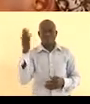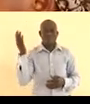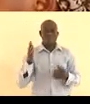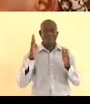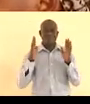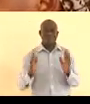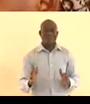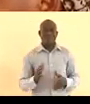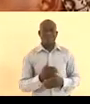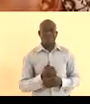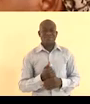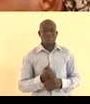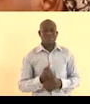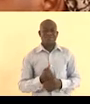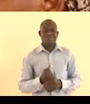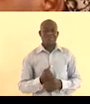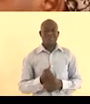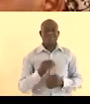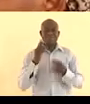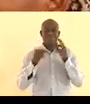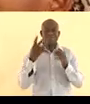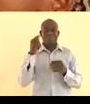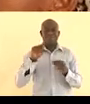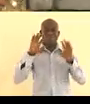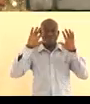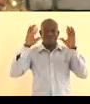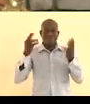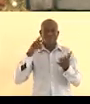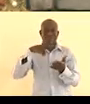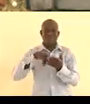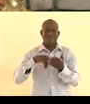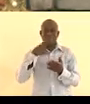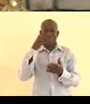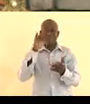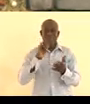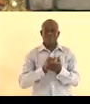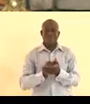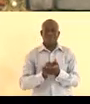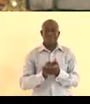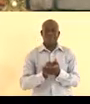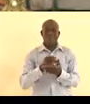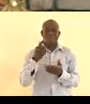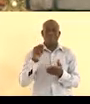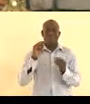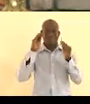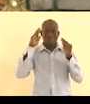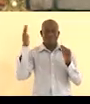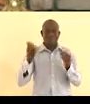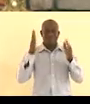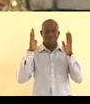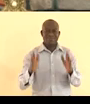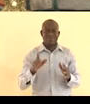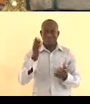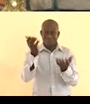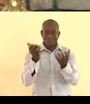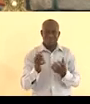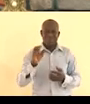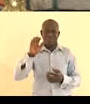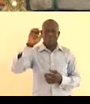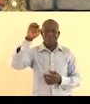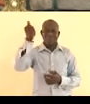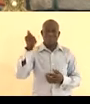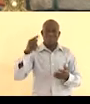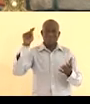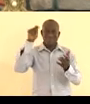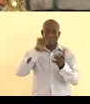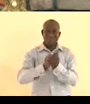It's a rotten system, so it's rotten all the way. So if the class rep says that the ogre wants 10,000 naira, the